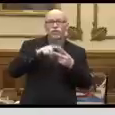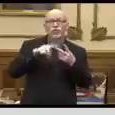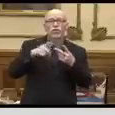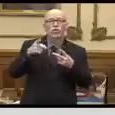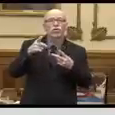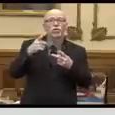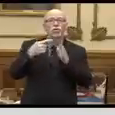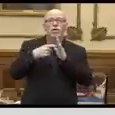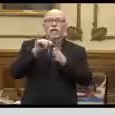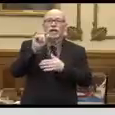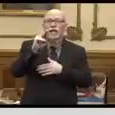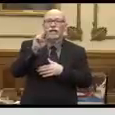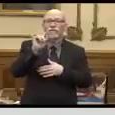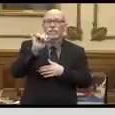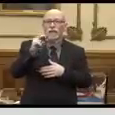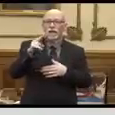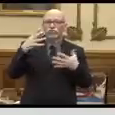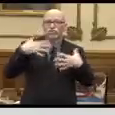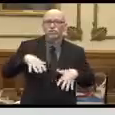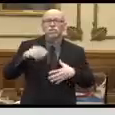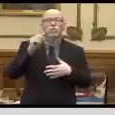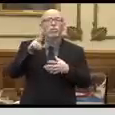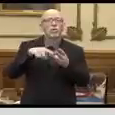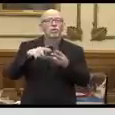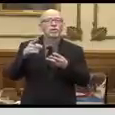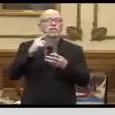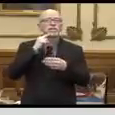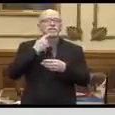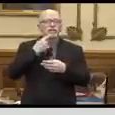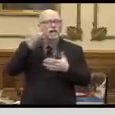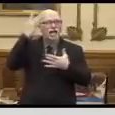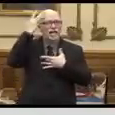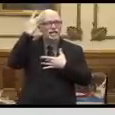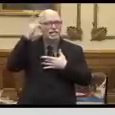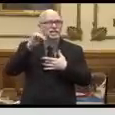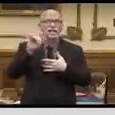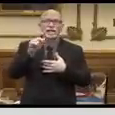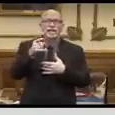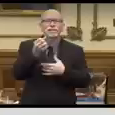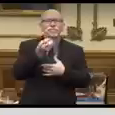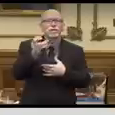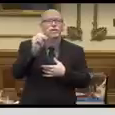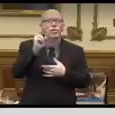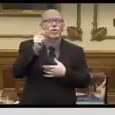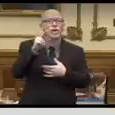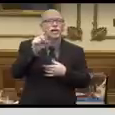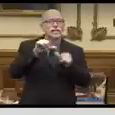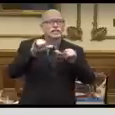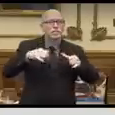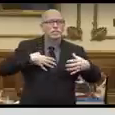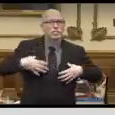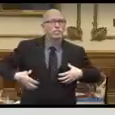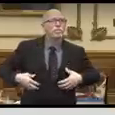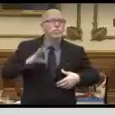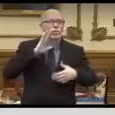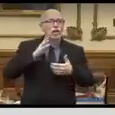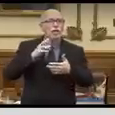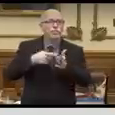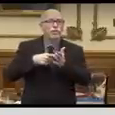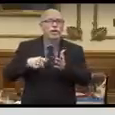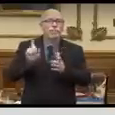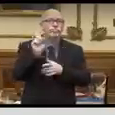evidence of inflammation, and evidence of clinically severe illness involving multiple organ systems that requires